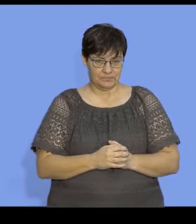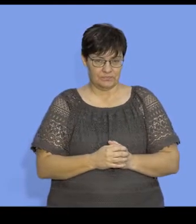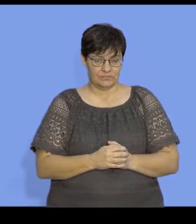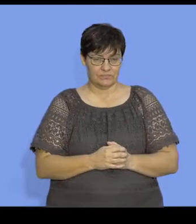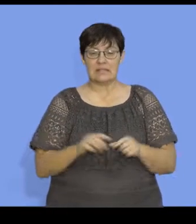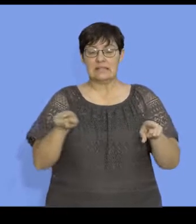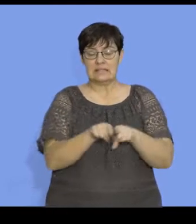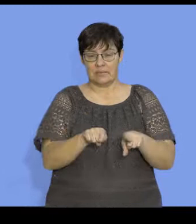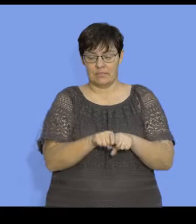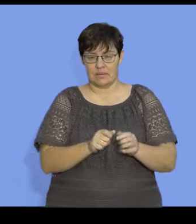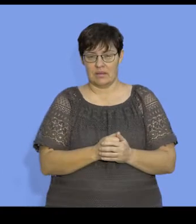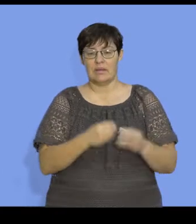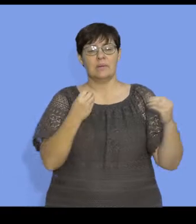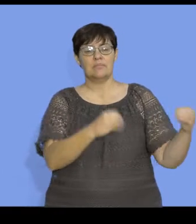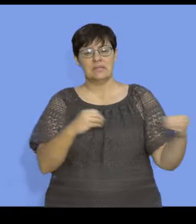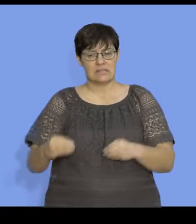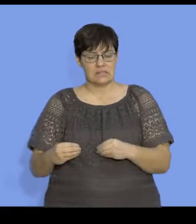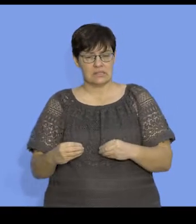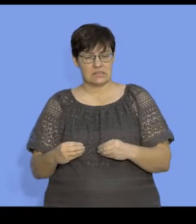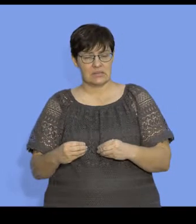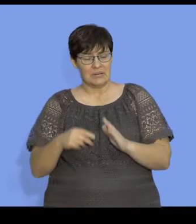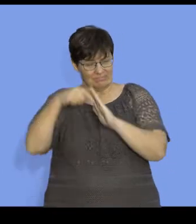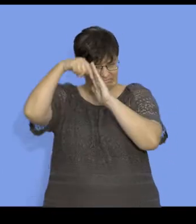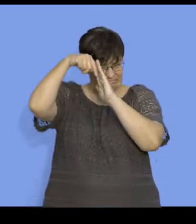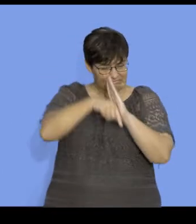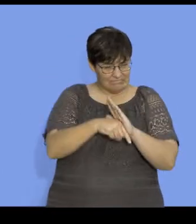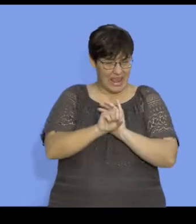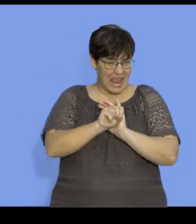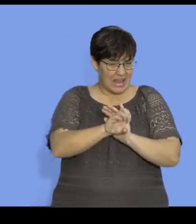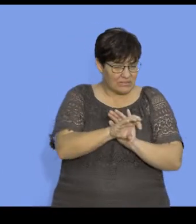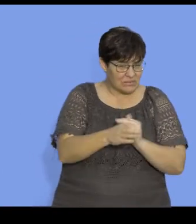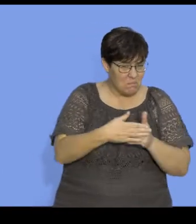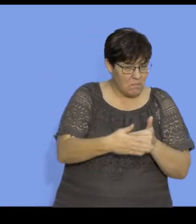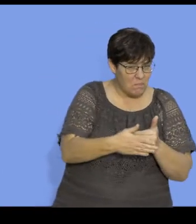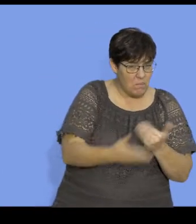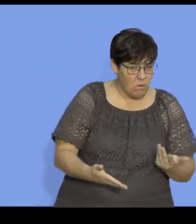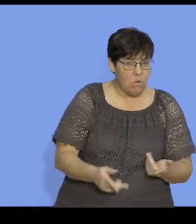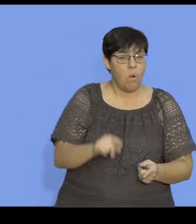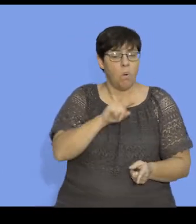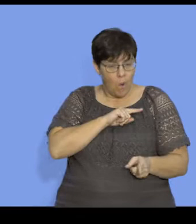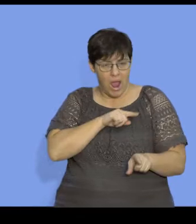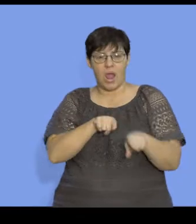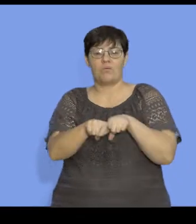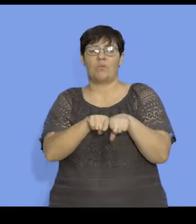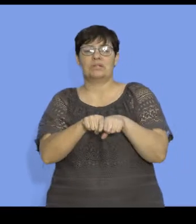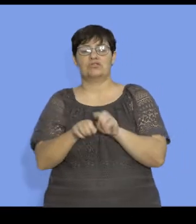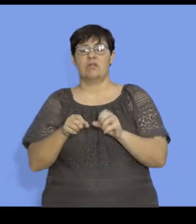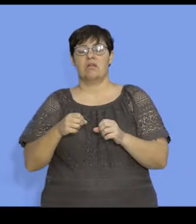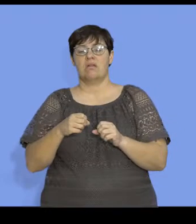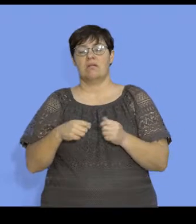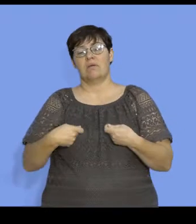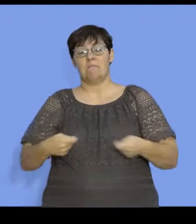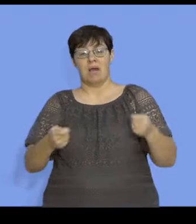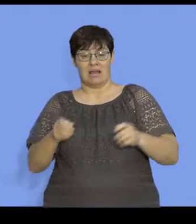Also, whether the business should intensify the advertising. Because of the competitiveness of markets these days,